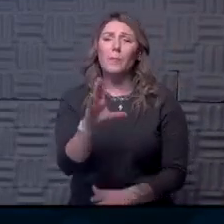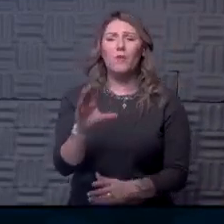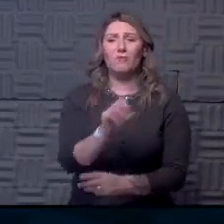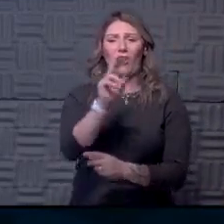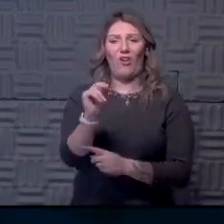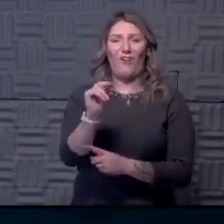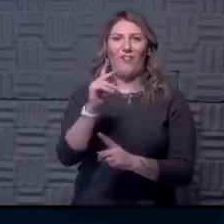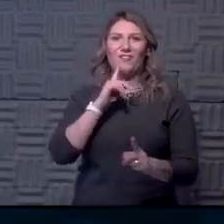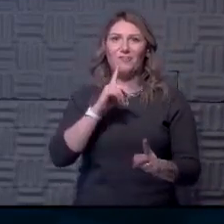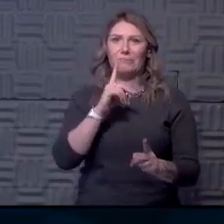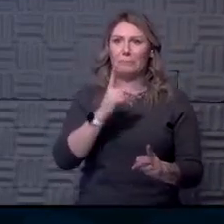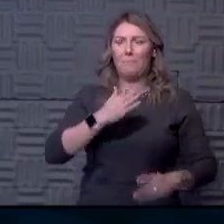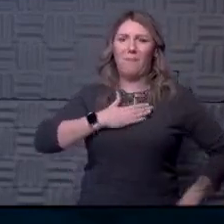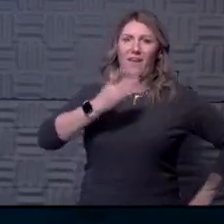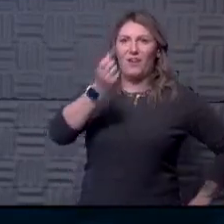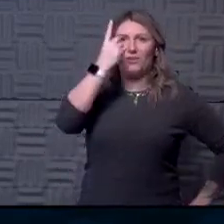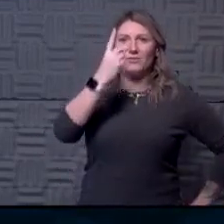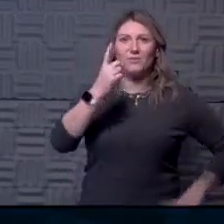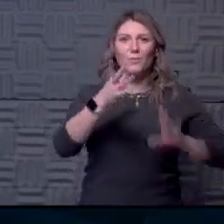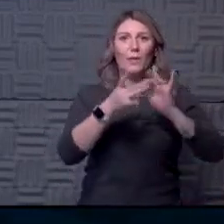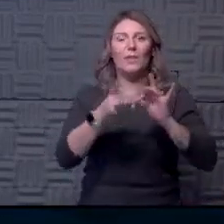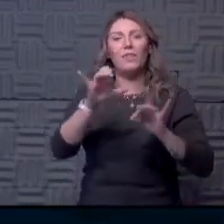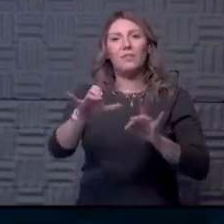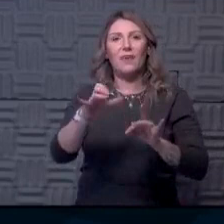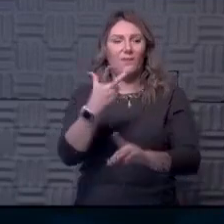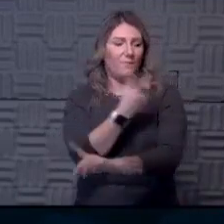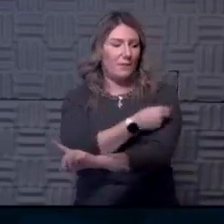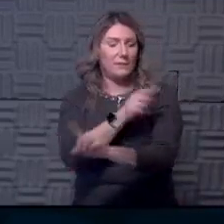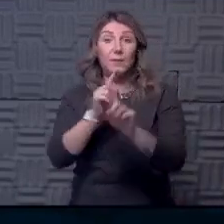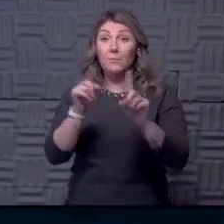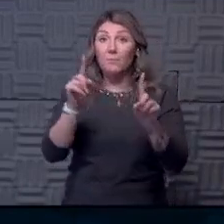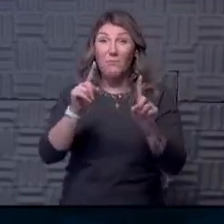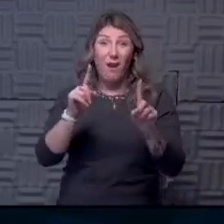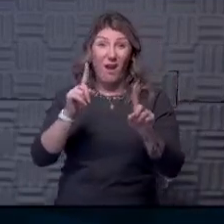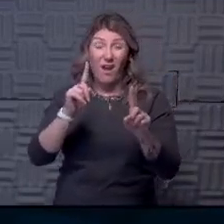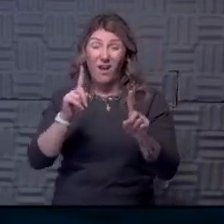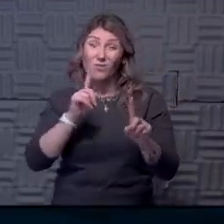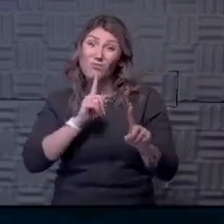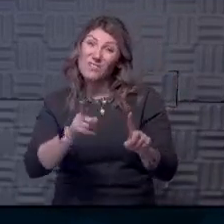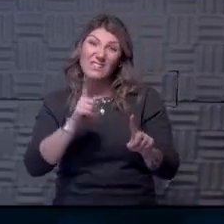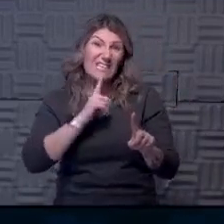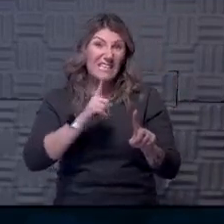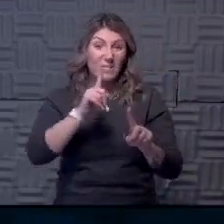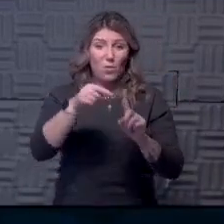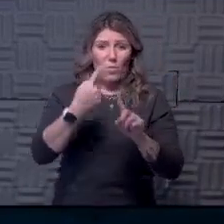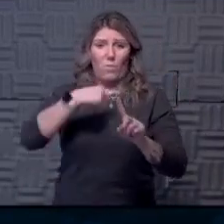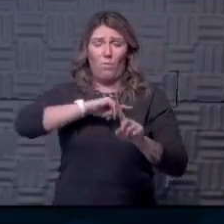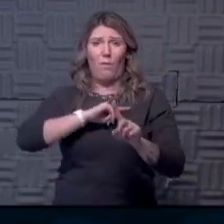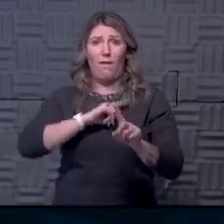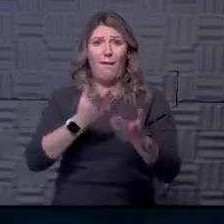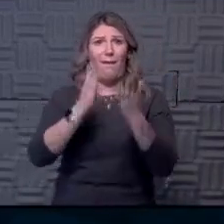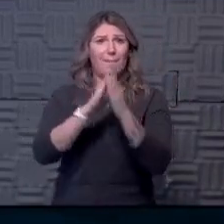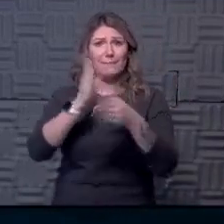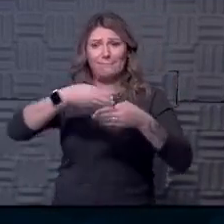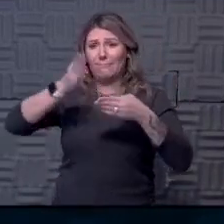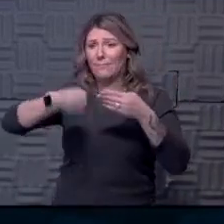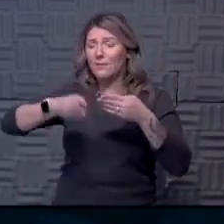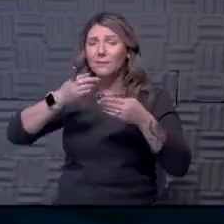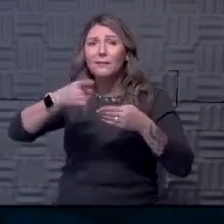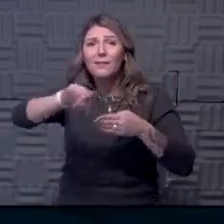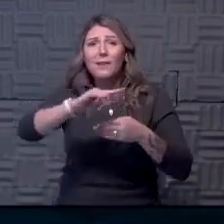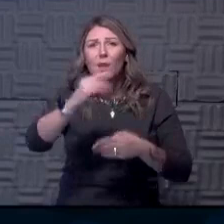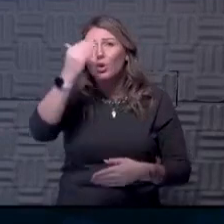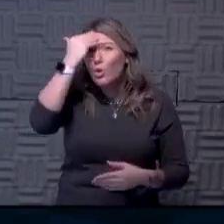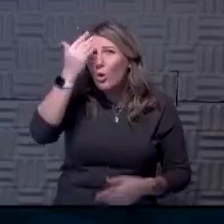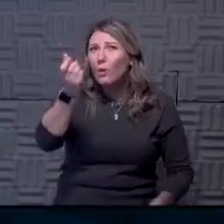version of what they understand about the vaccine. But at the end, with some of the questions that we ask, like I said, they know and they